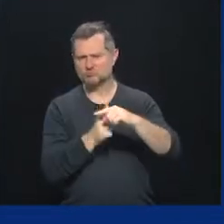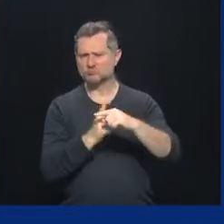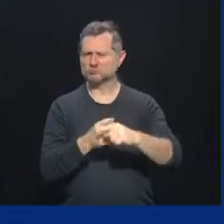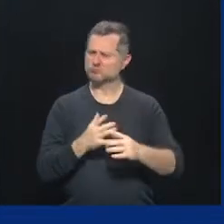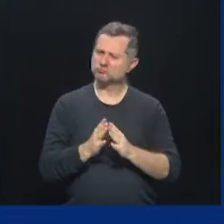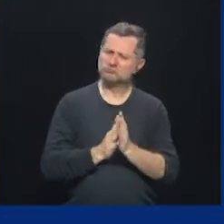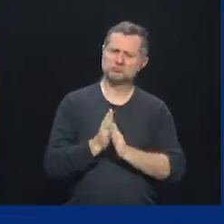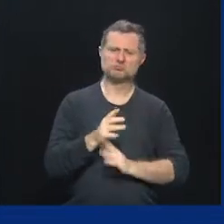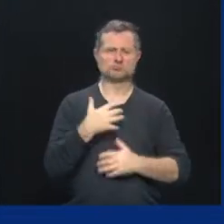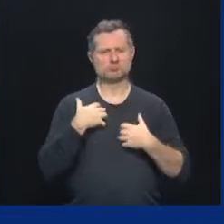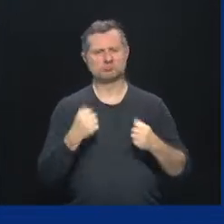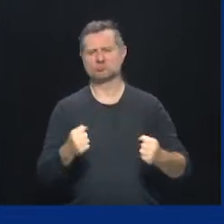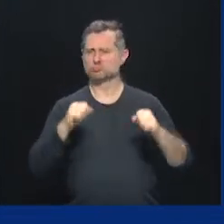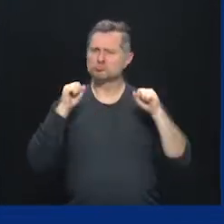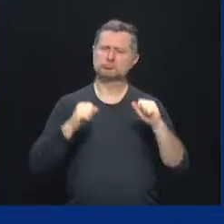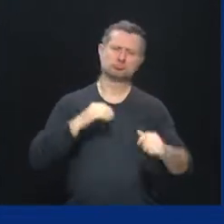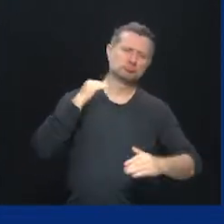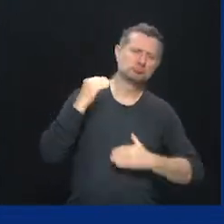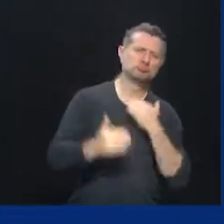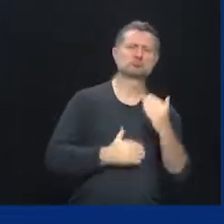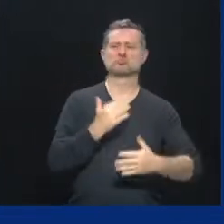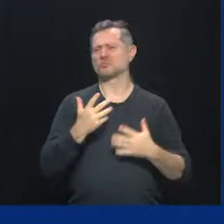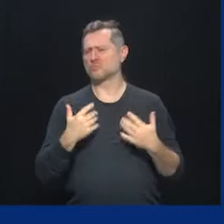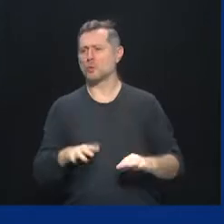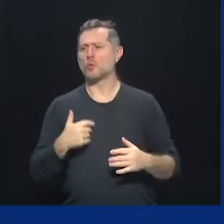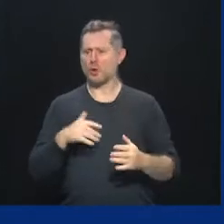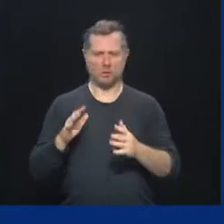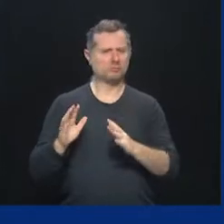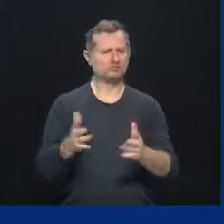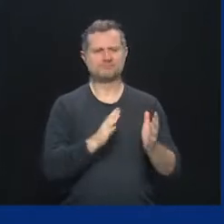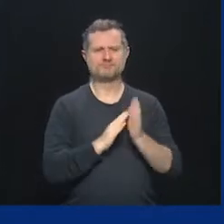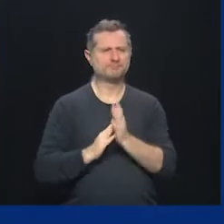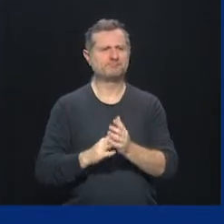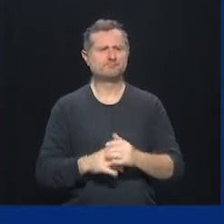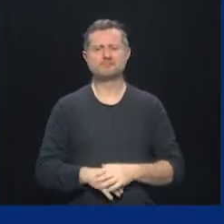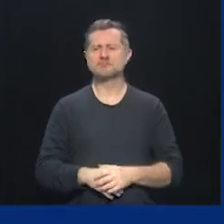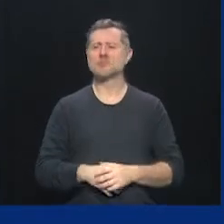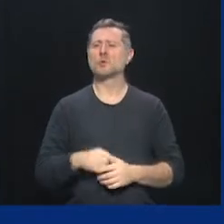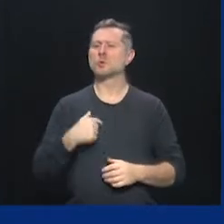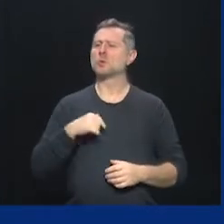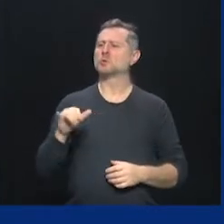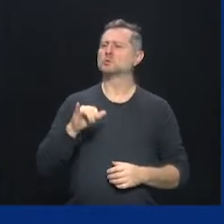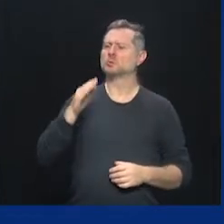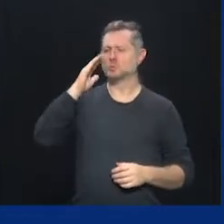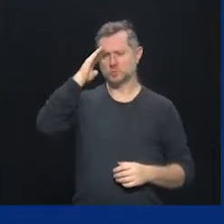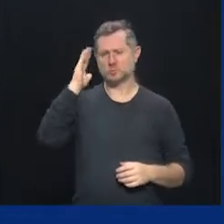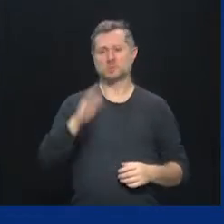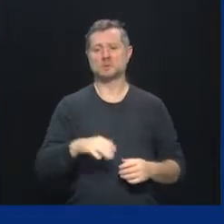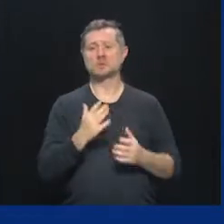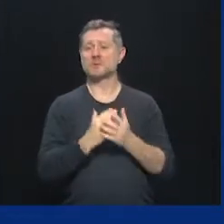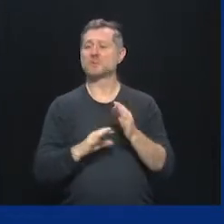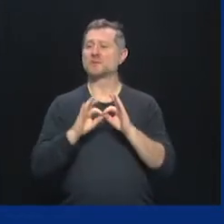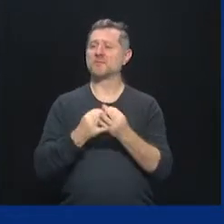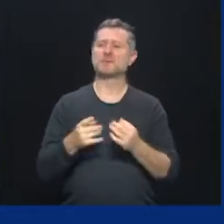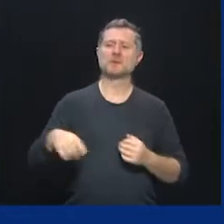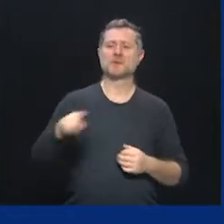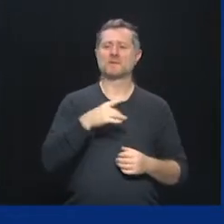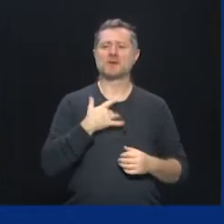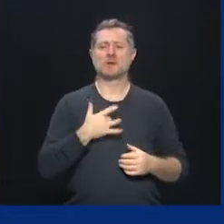sense that we can get through this together. But we're also cognizant of families that cannot put their lives back